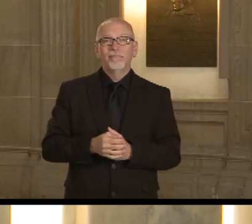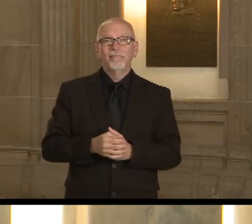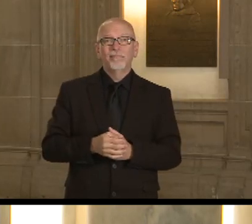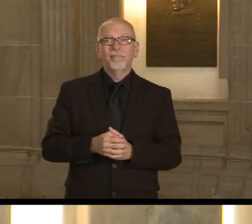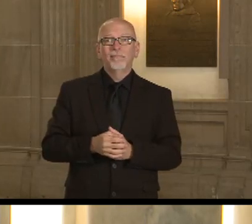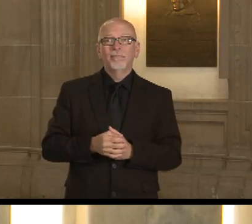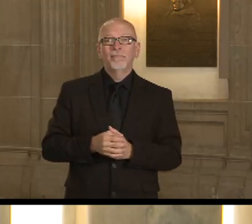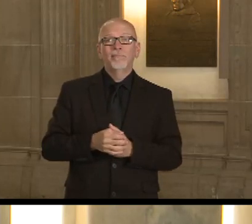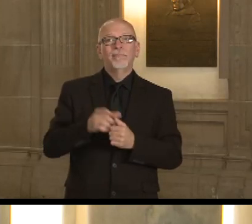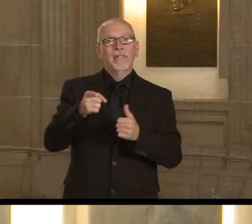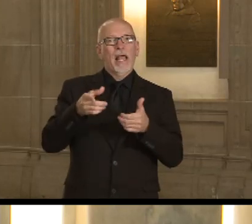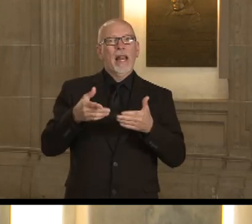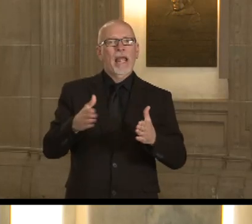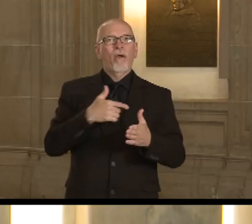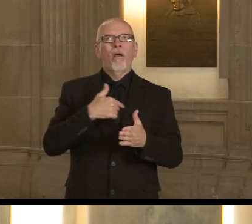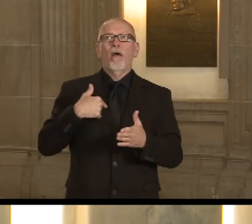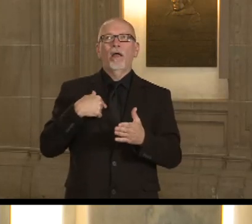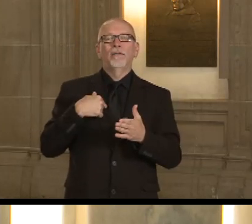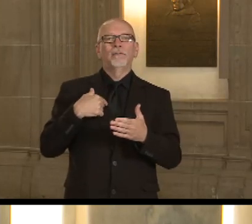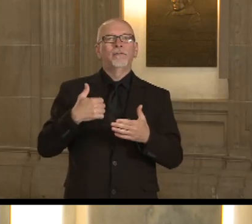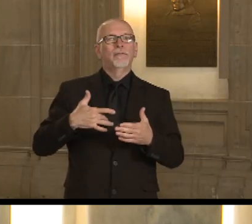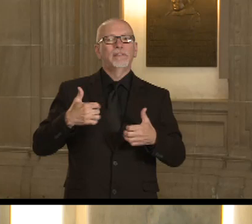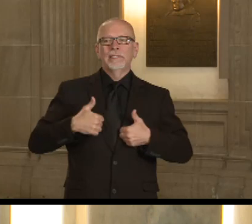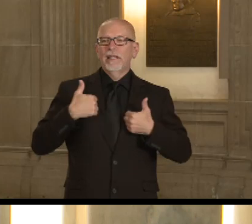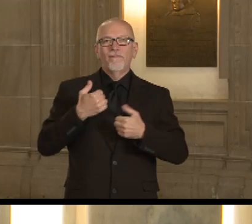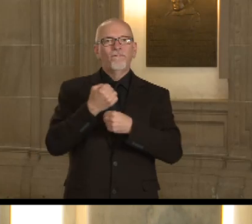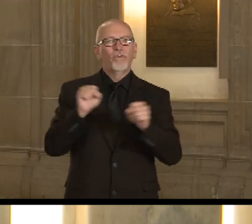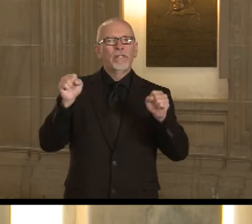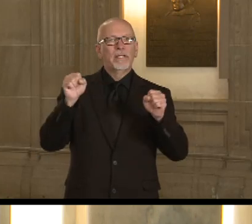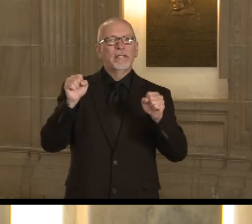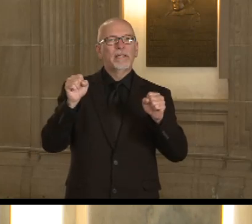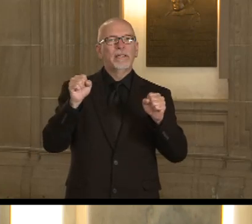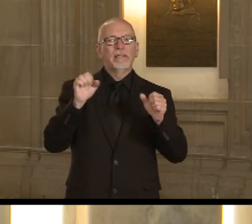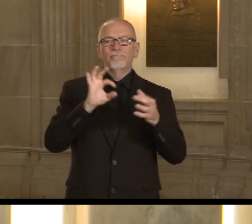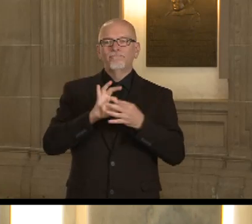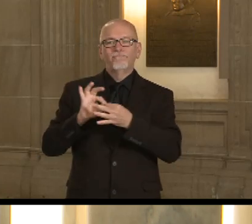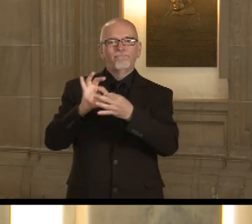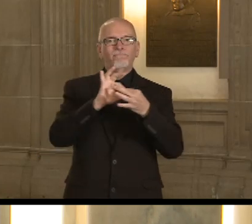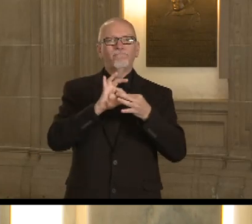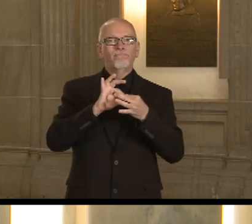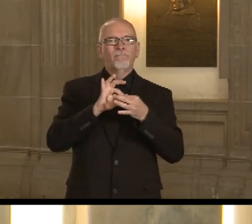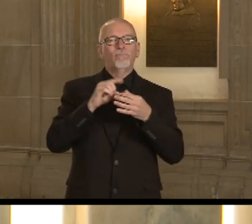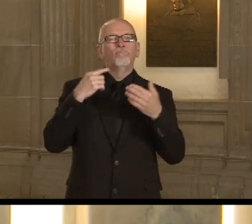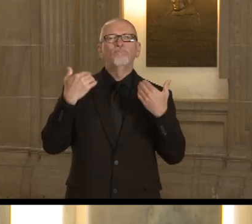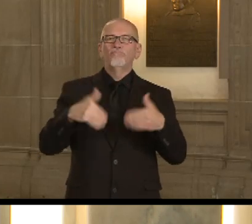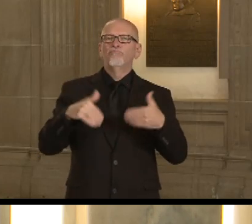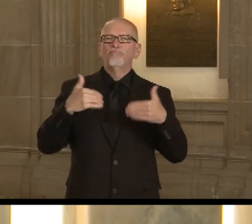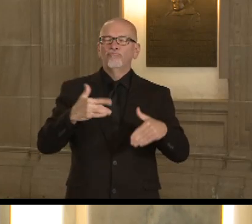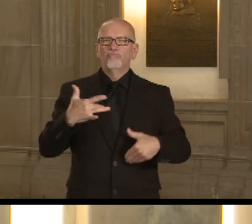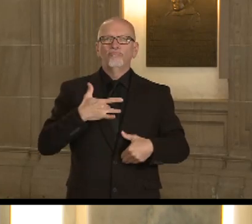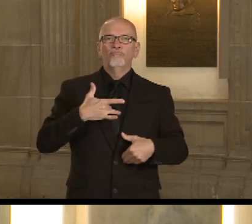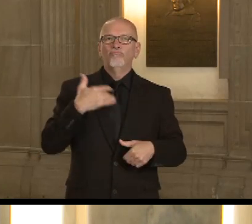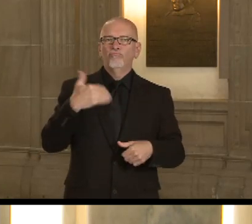that have allowed us to be free and civilized are extraordinary.